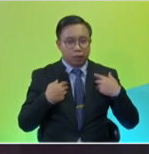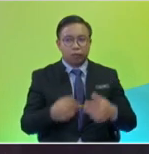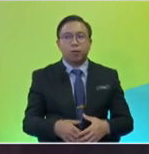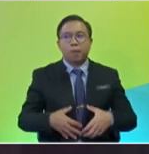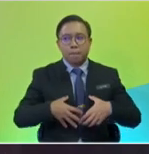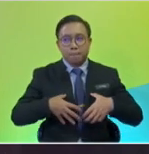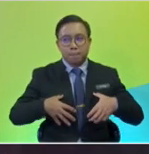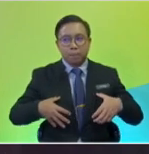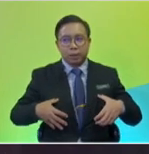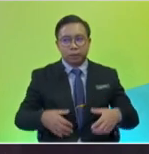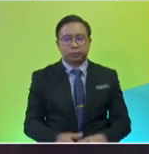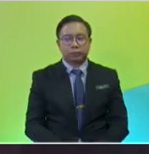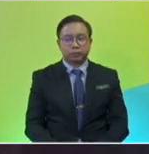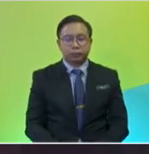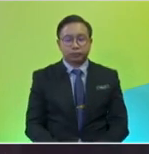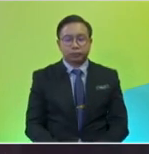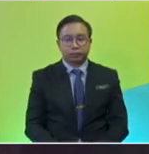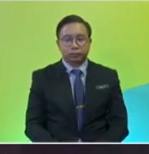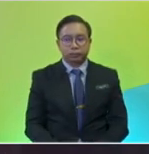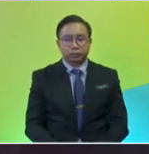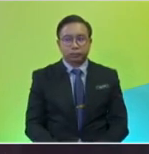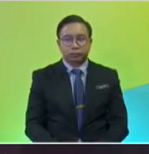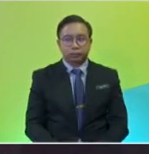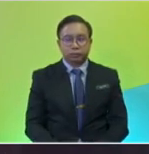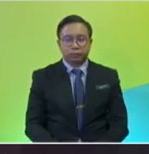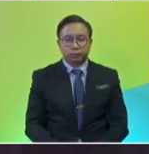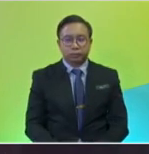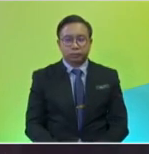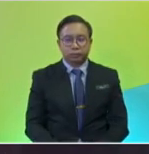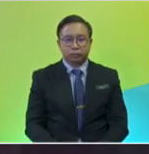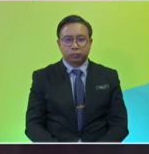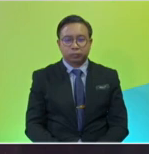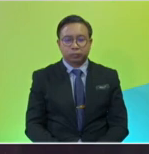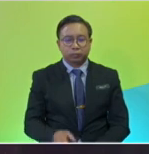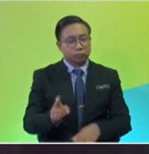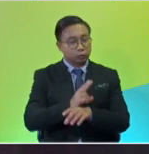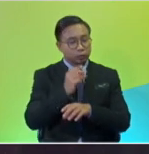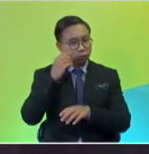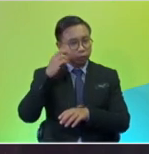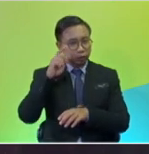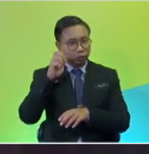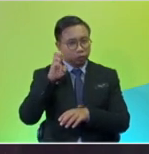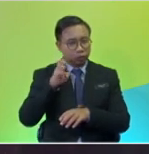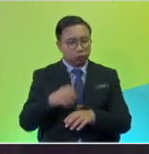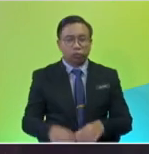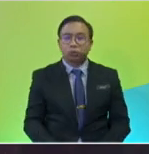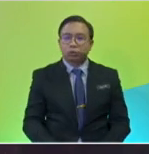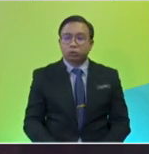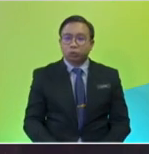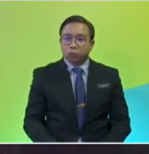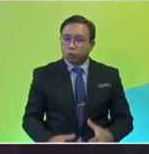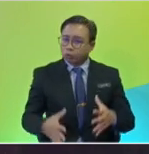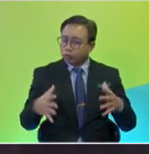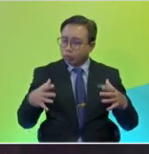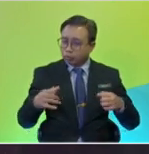guess tough, done, large, done, scary, done. Cute, we can use cute as well. Fat, tall, cute. Tall. Maybe